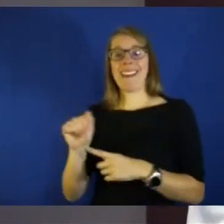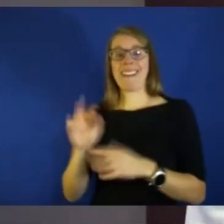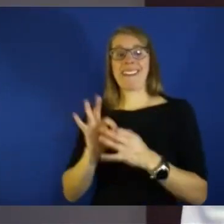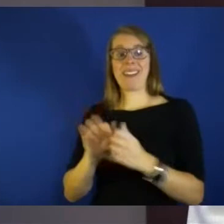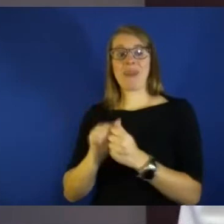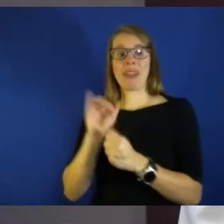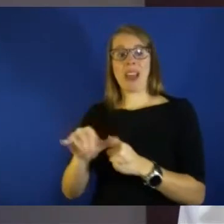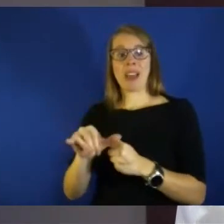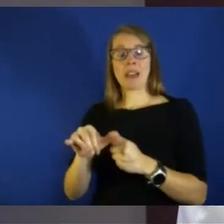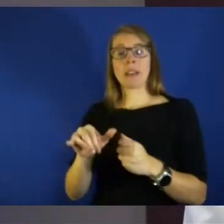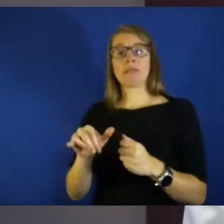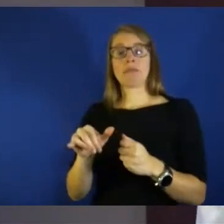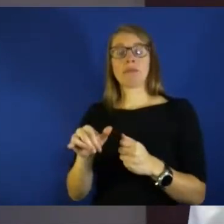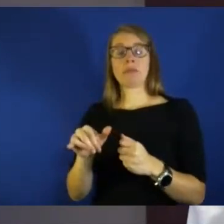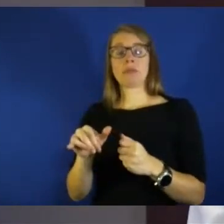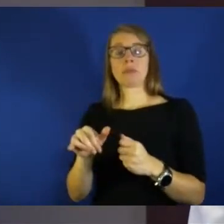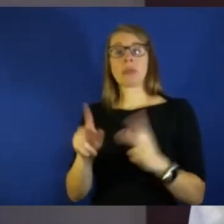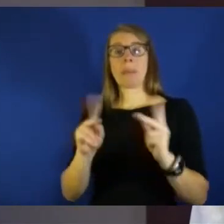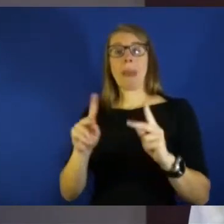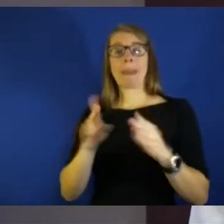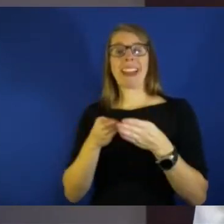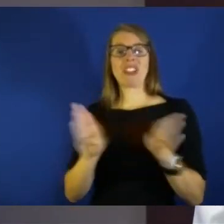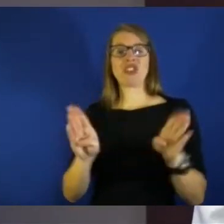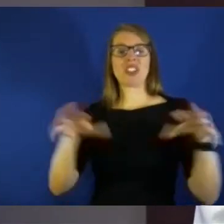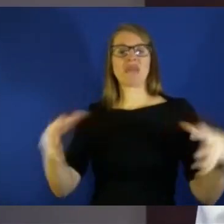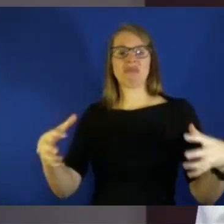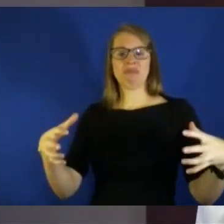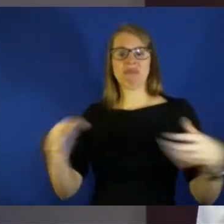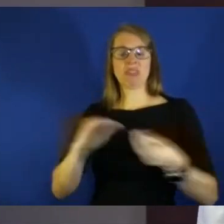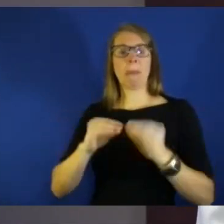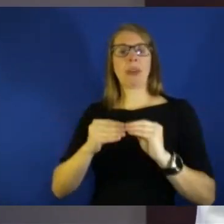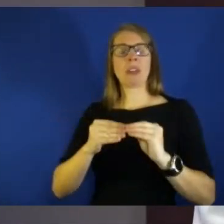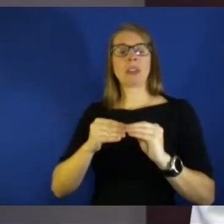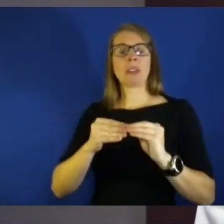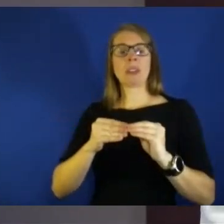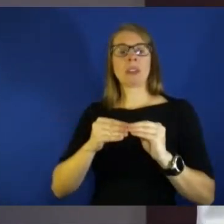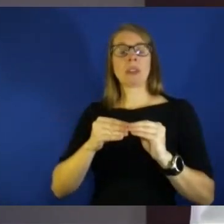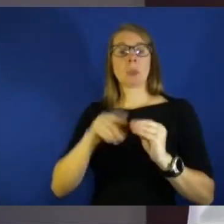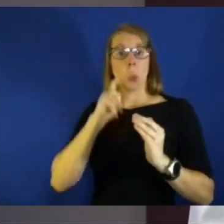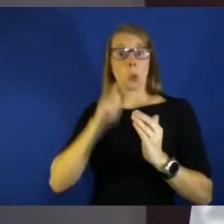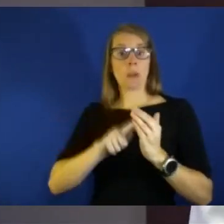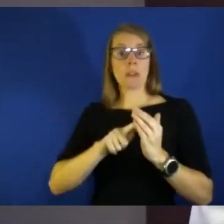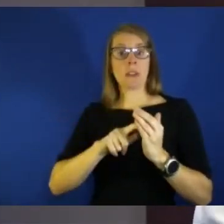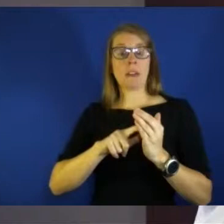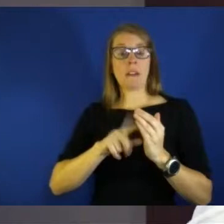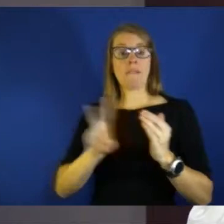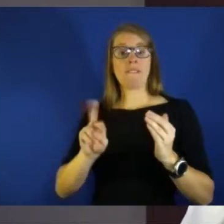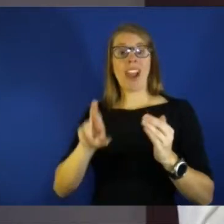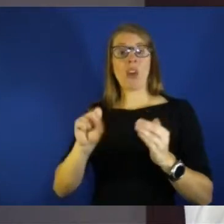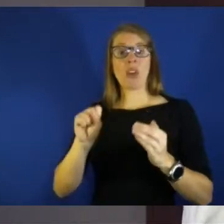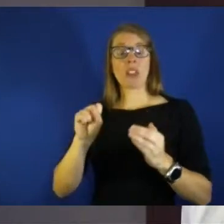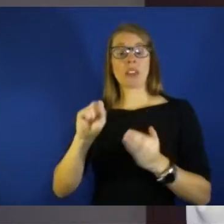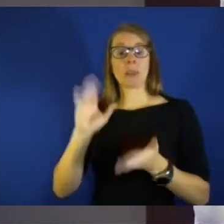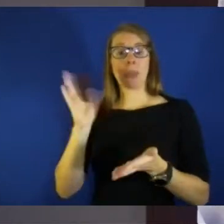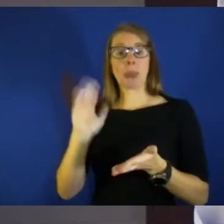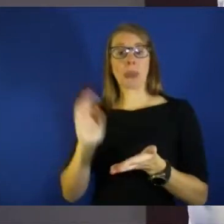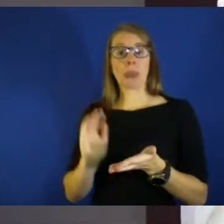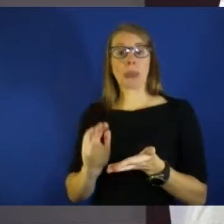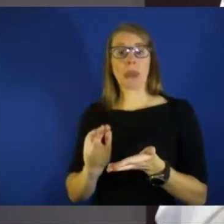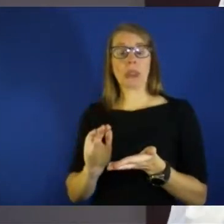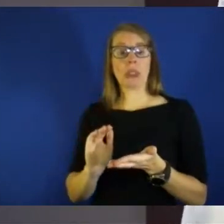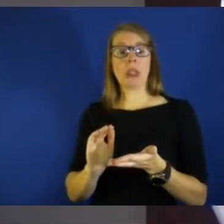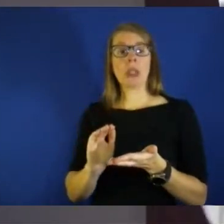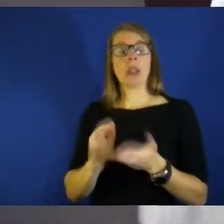in population type of numbers see the virus become less of the problem, right? So what we see is early